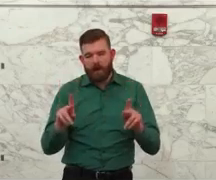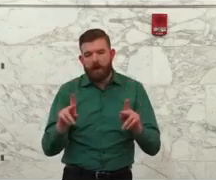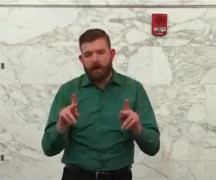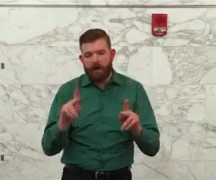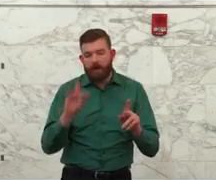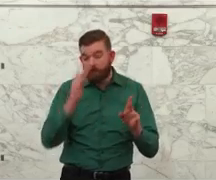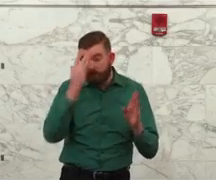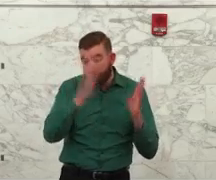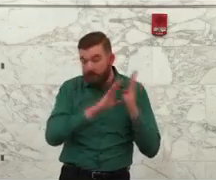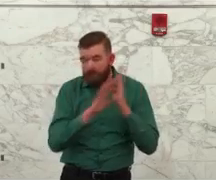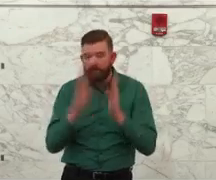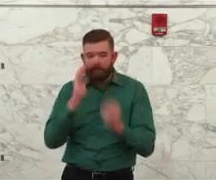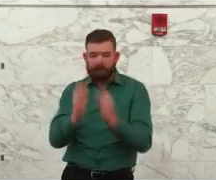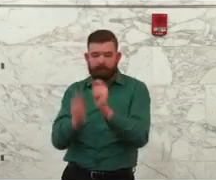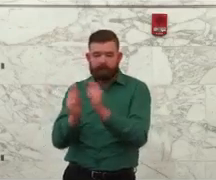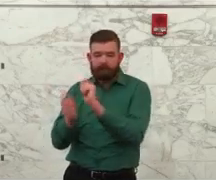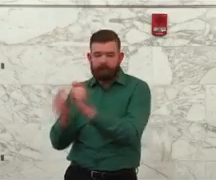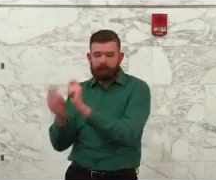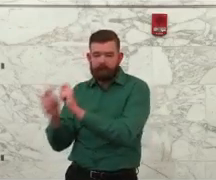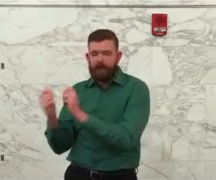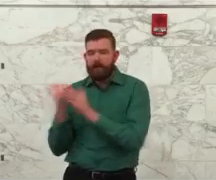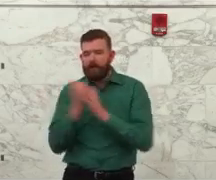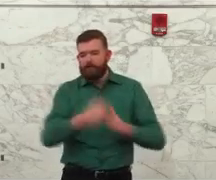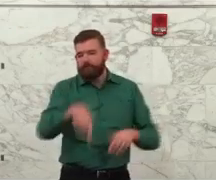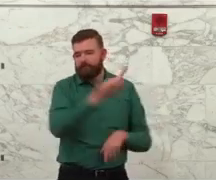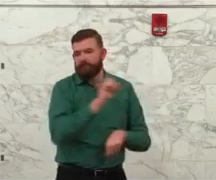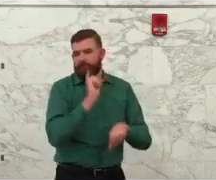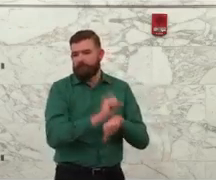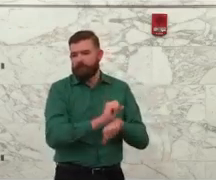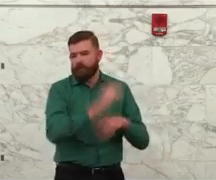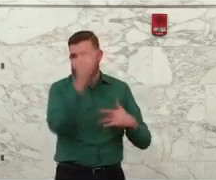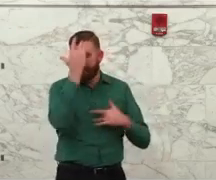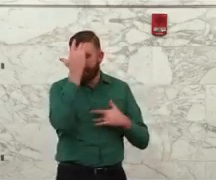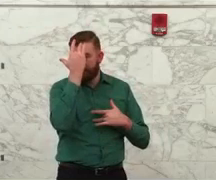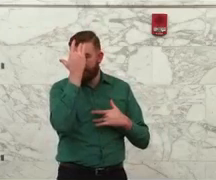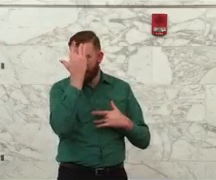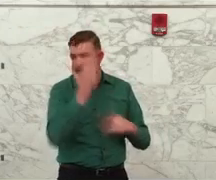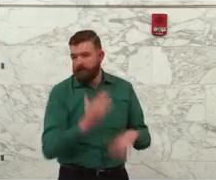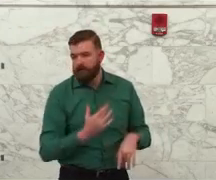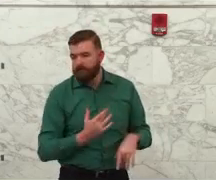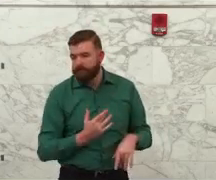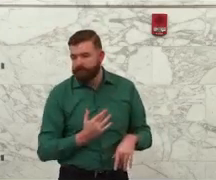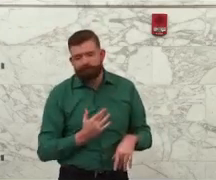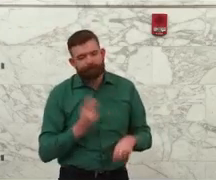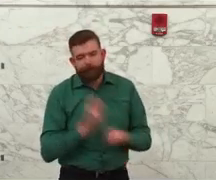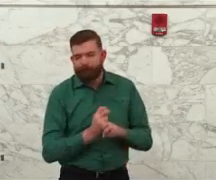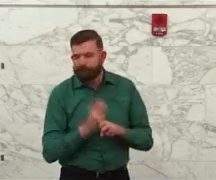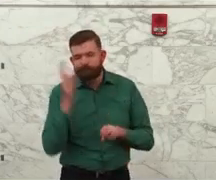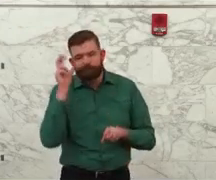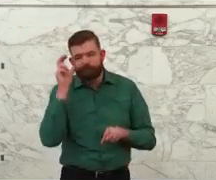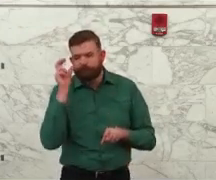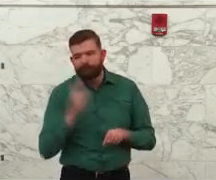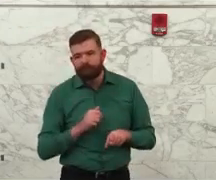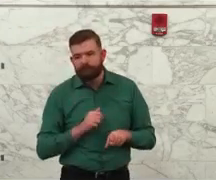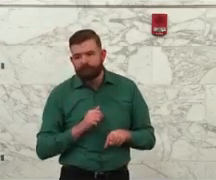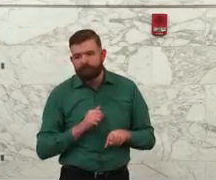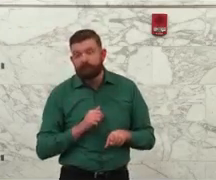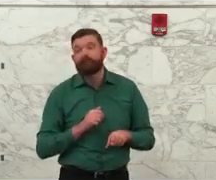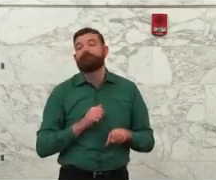more concerned, quite frankly, with the availability of the workforce and